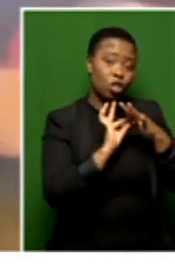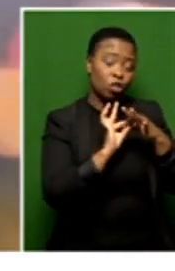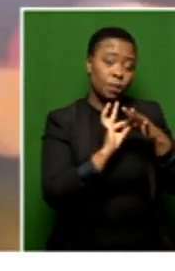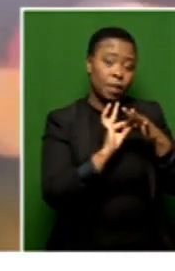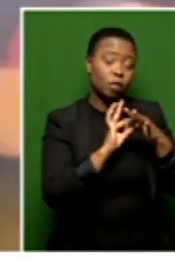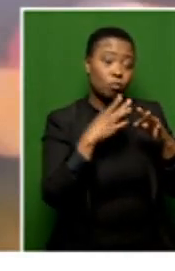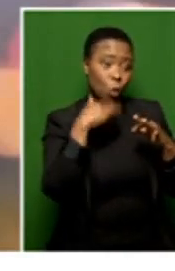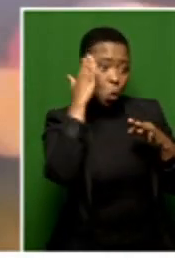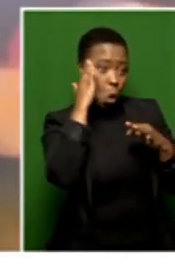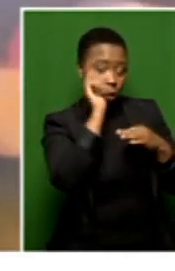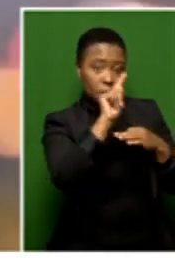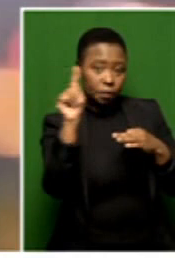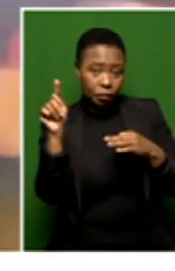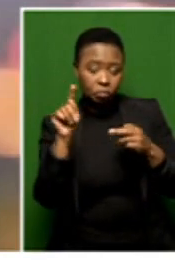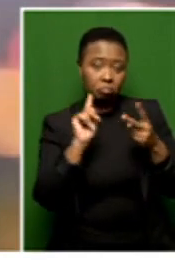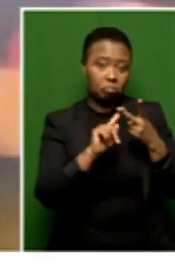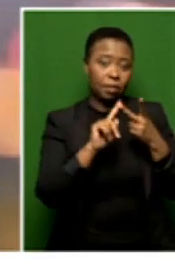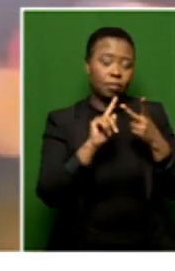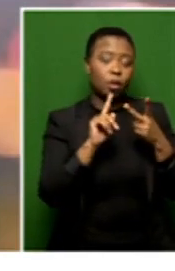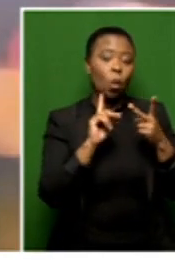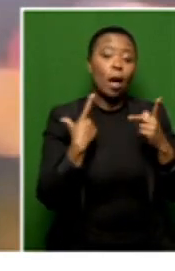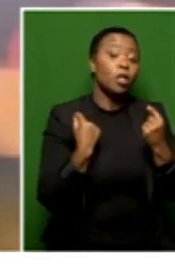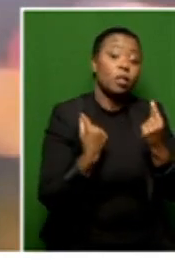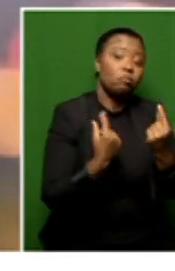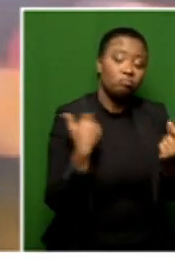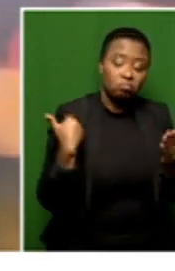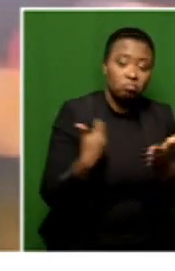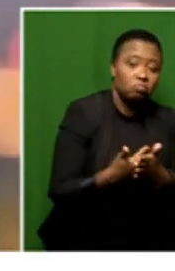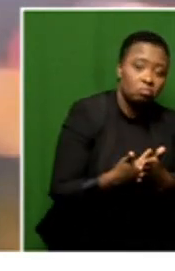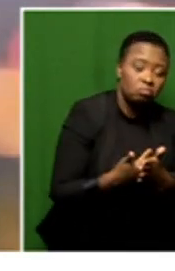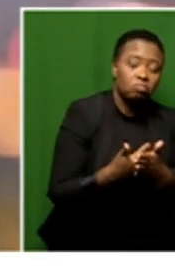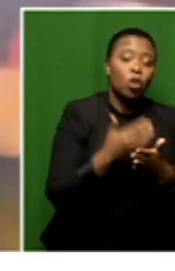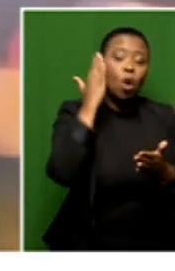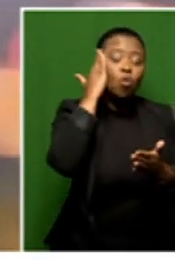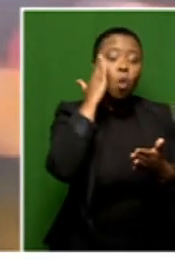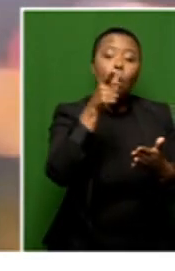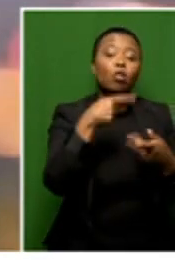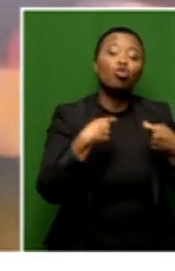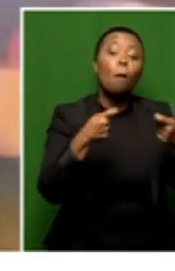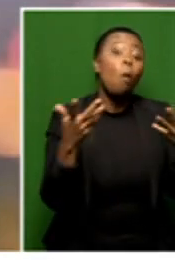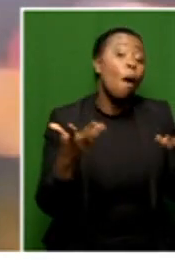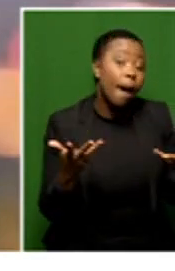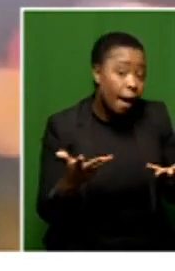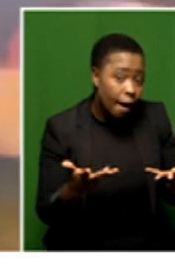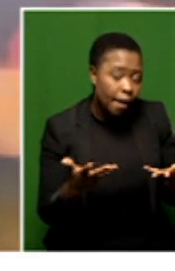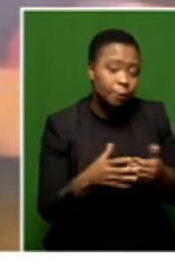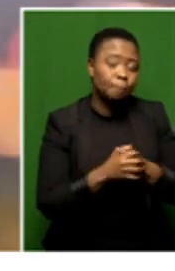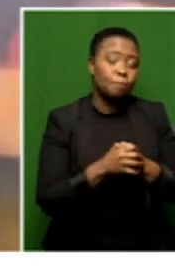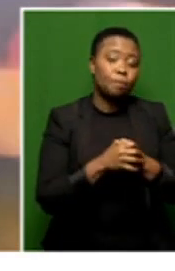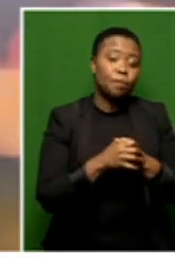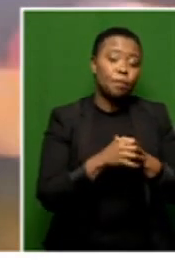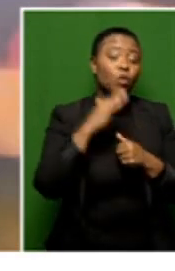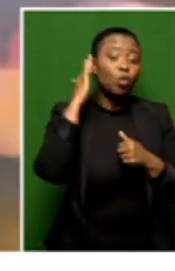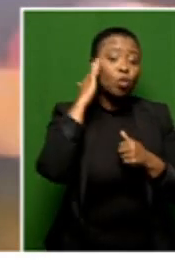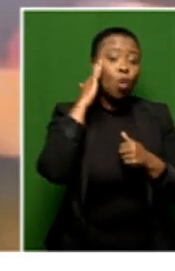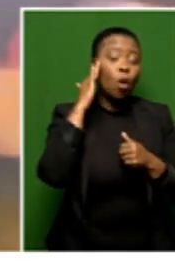well aware of, and activity and behavior, right? So where you've been shopping, which